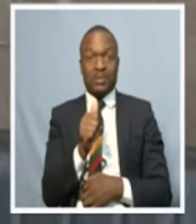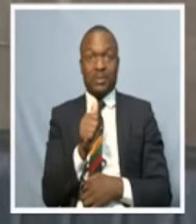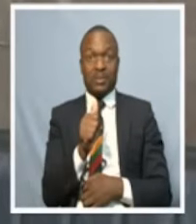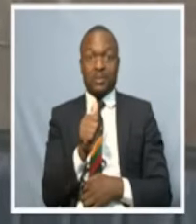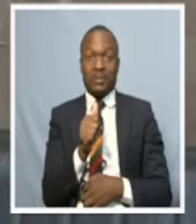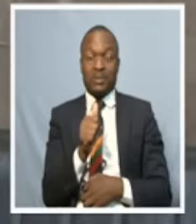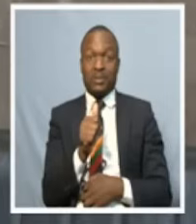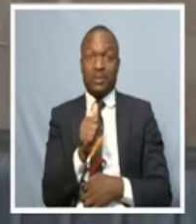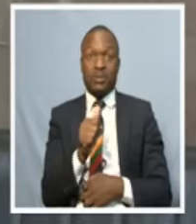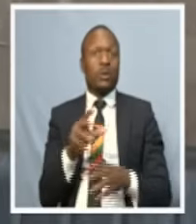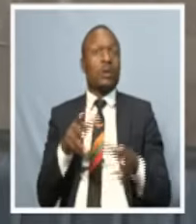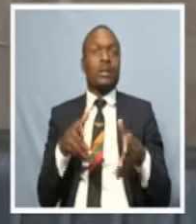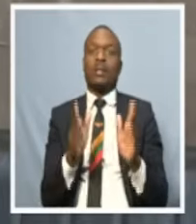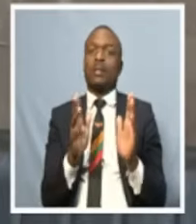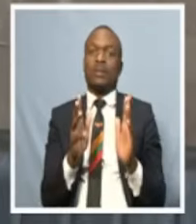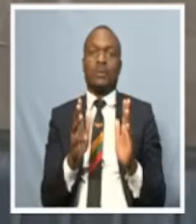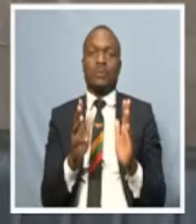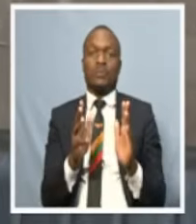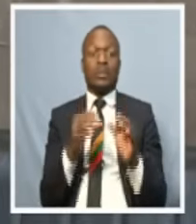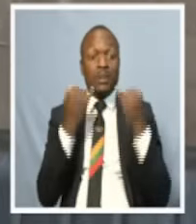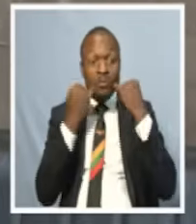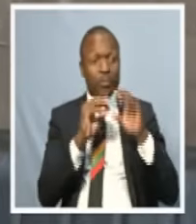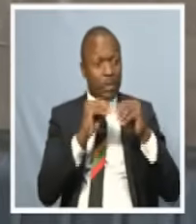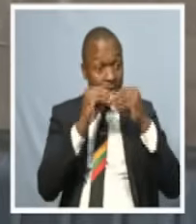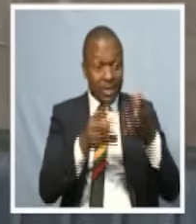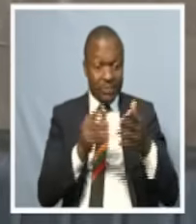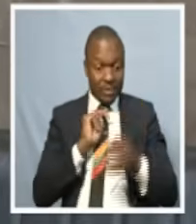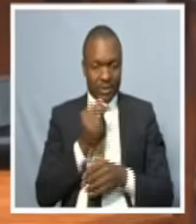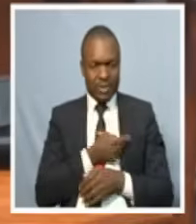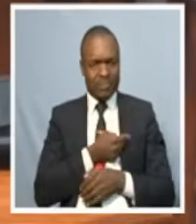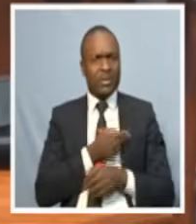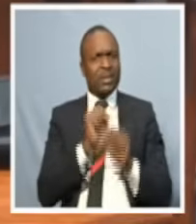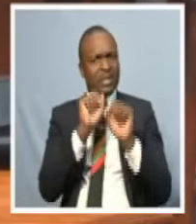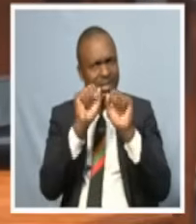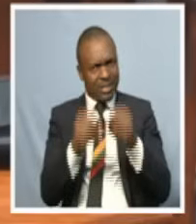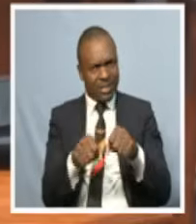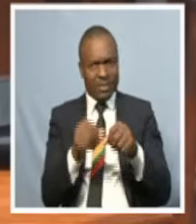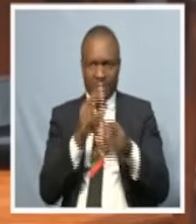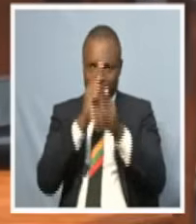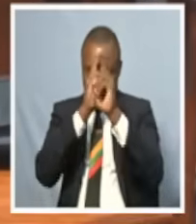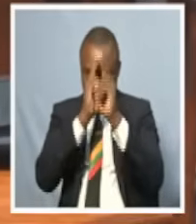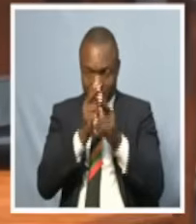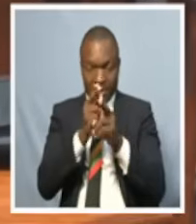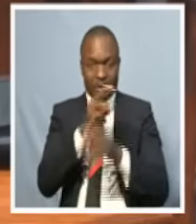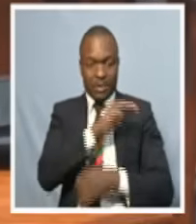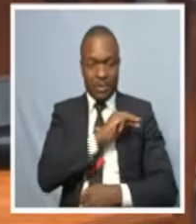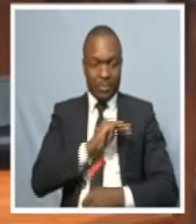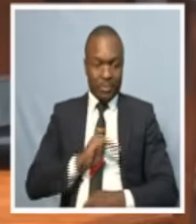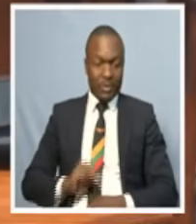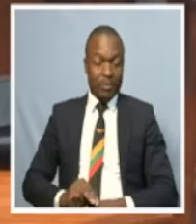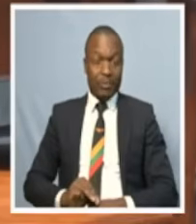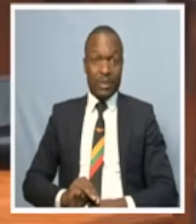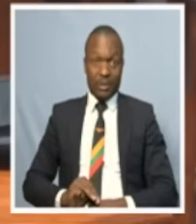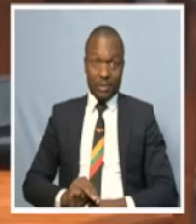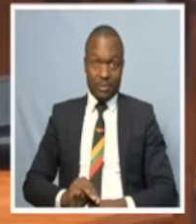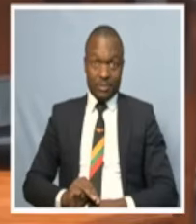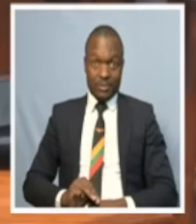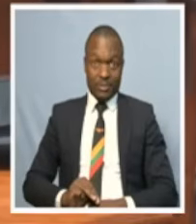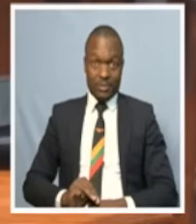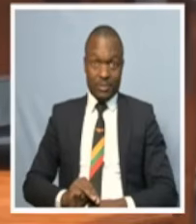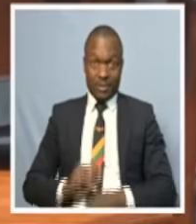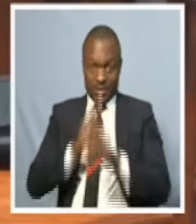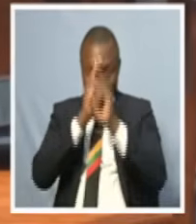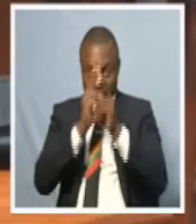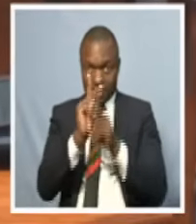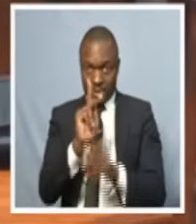as a point of order, the information that you are giving us. Is it possible that the Honorable Member for Shiwangandu